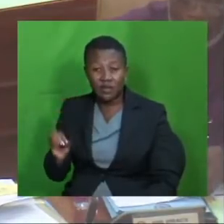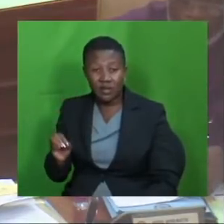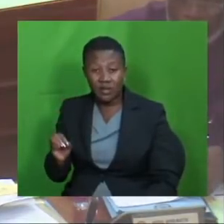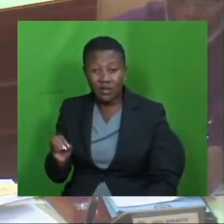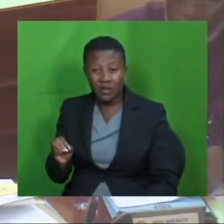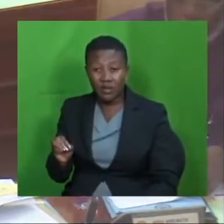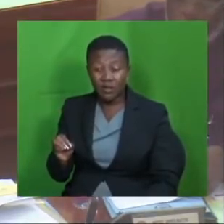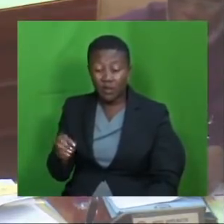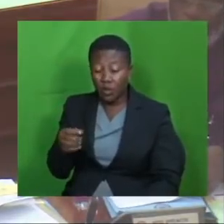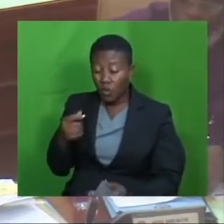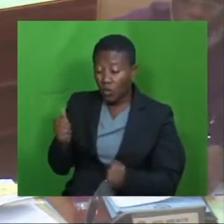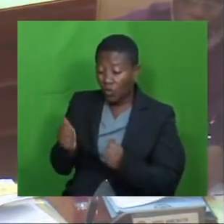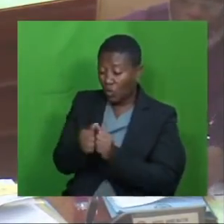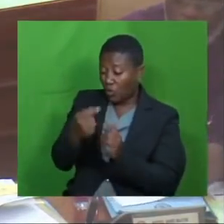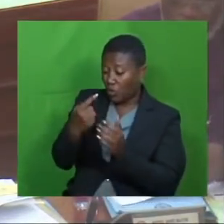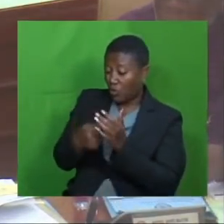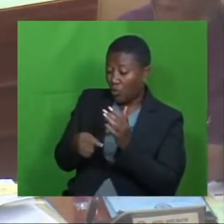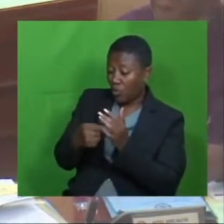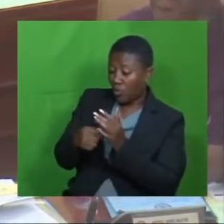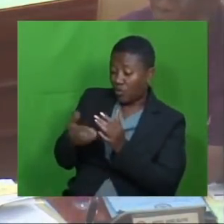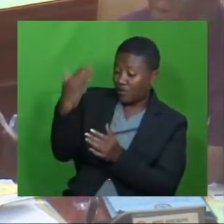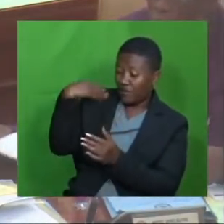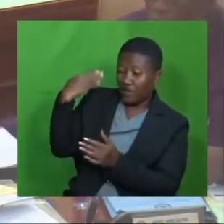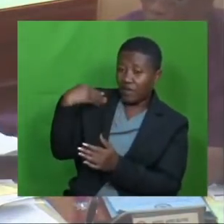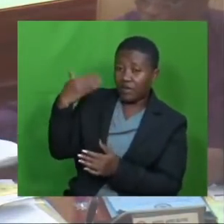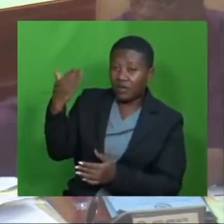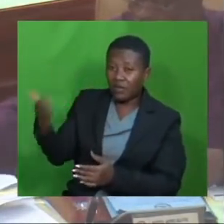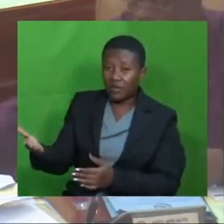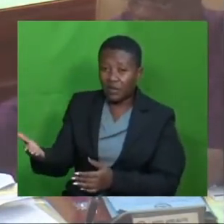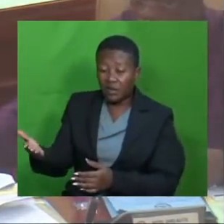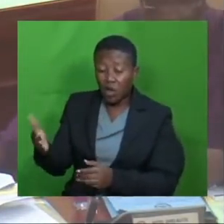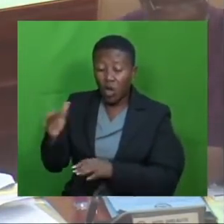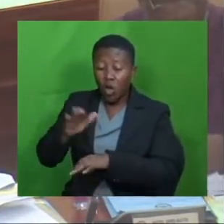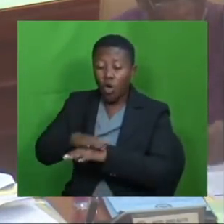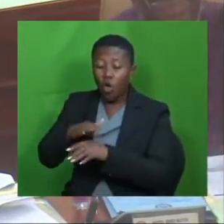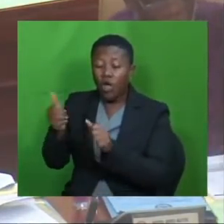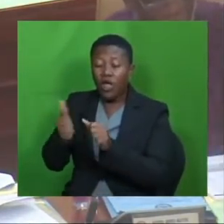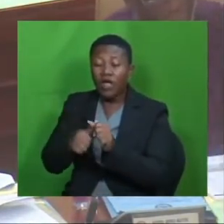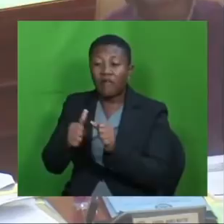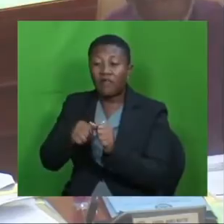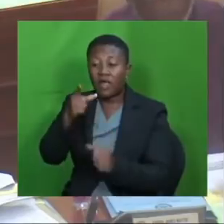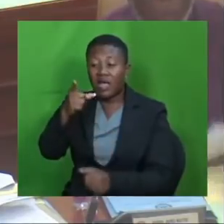what existed is that for now, he says on every 100